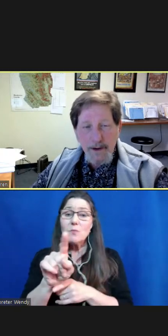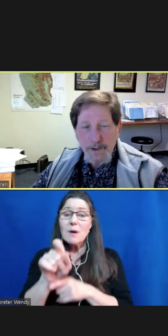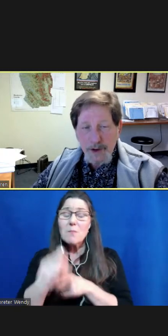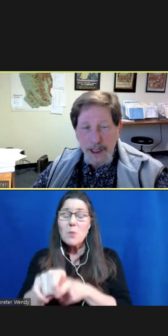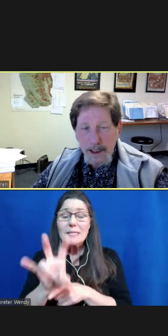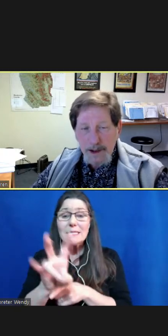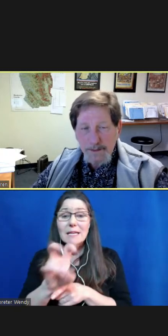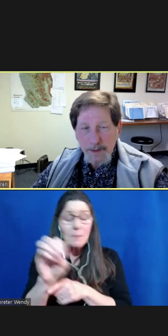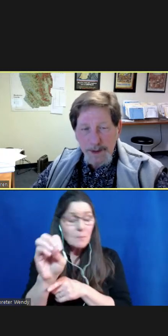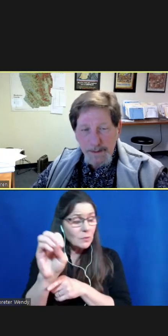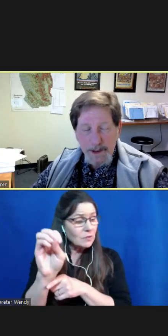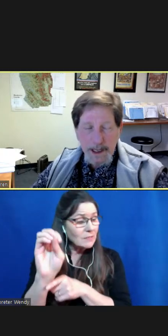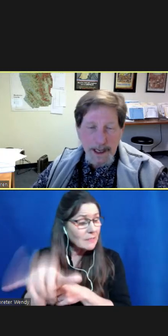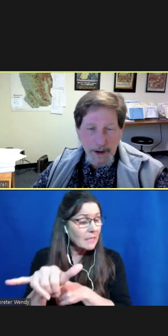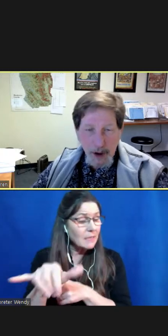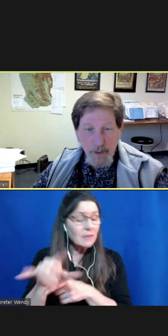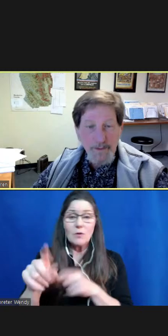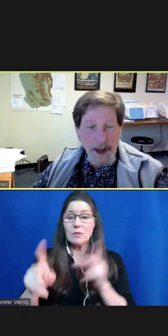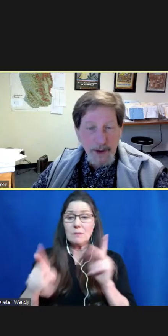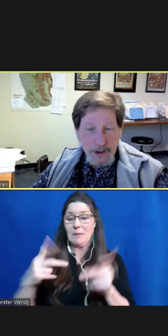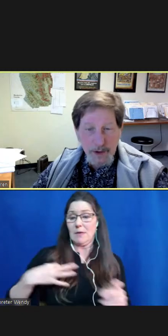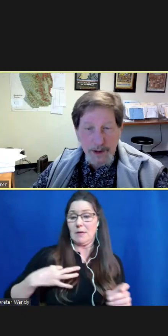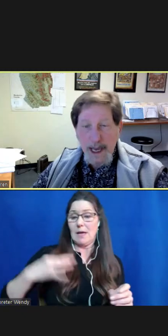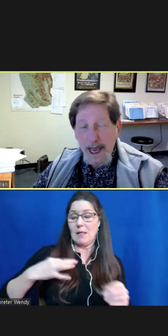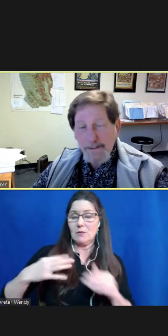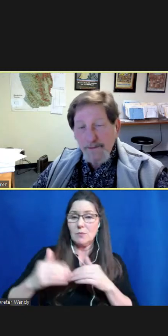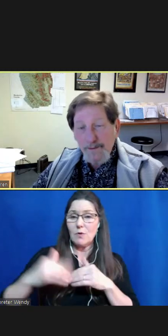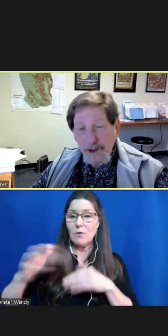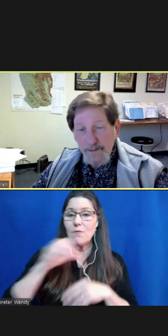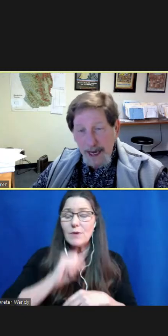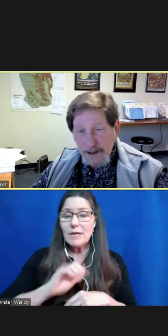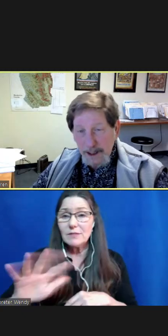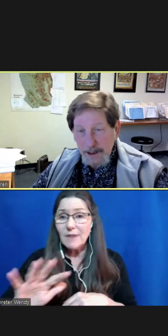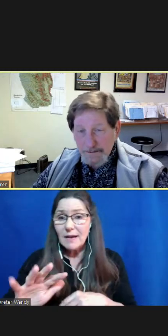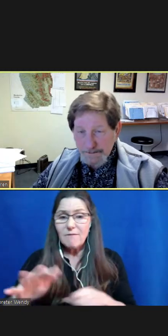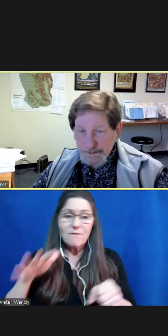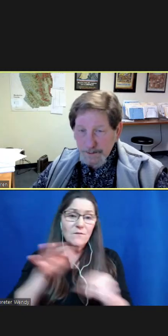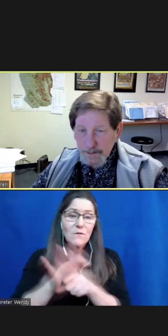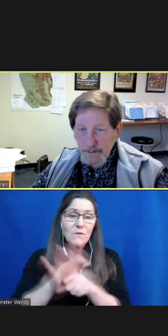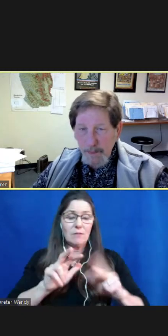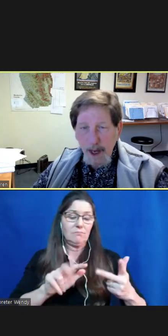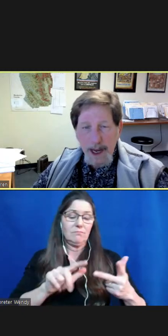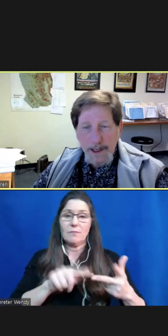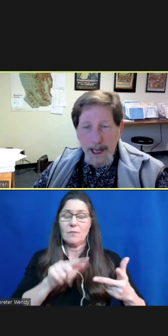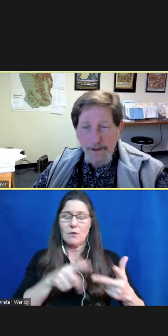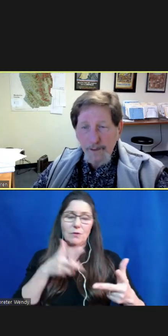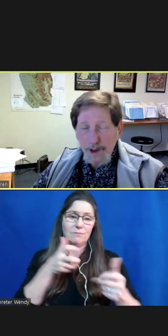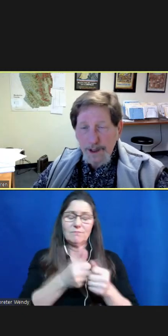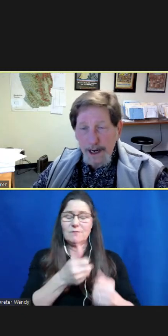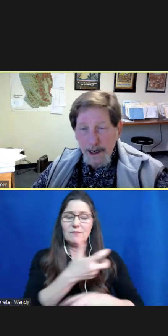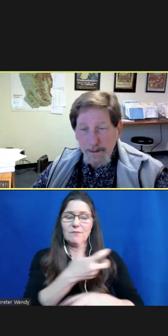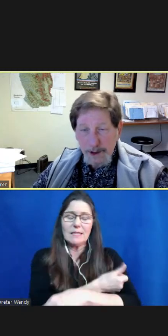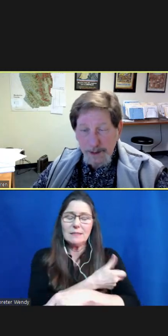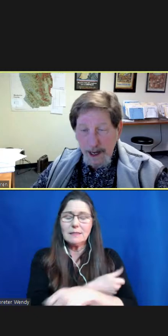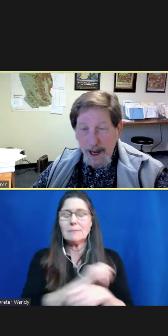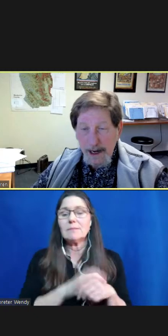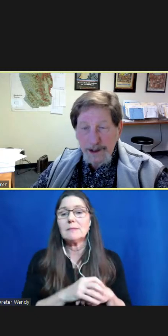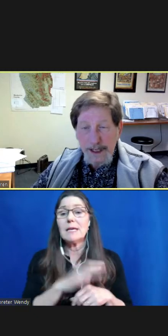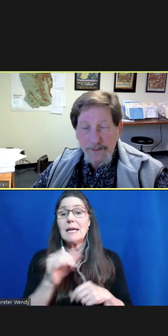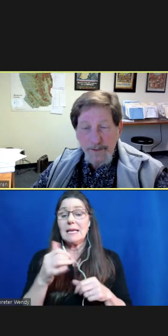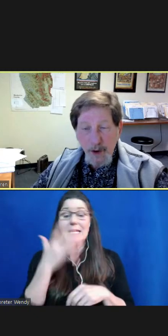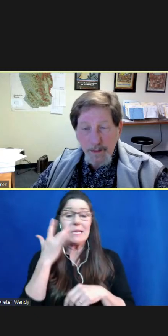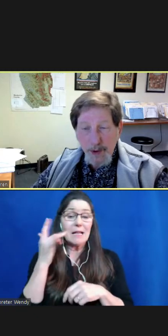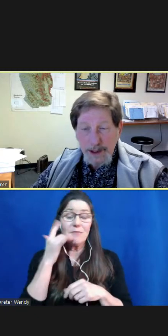71.7% of those eligible people in our county over 5 years old have been fully vaccinated. In California, that number is a little bit